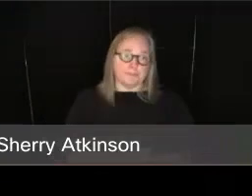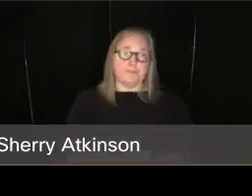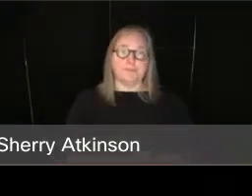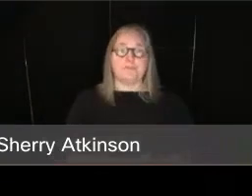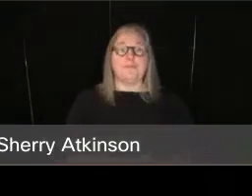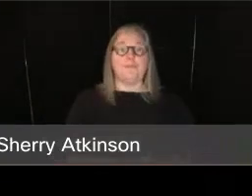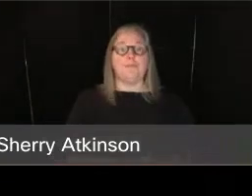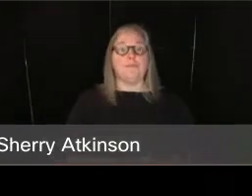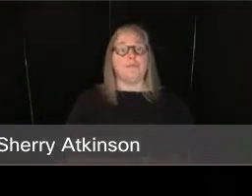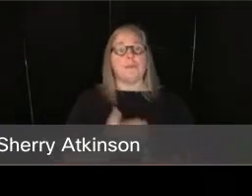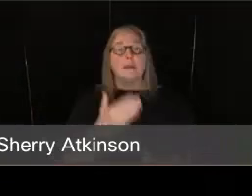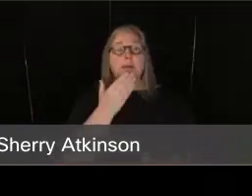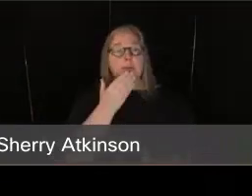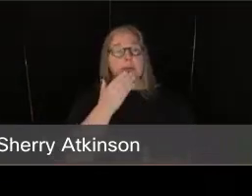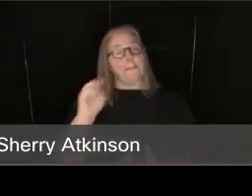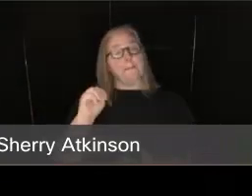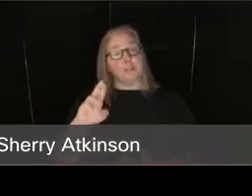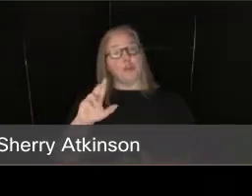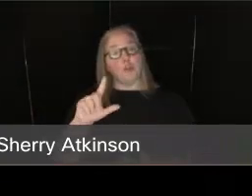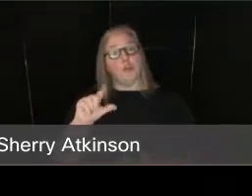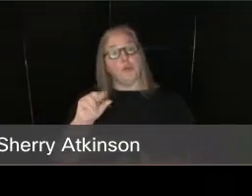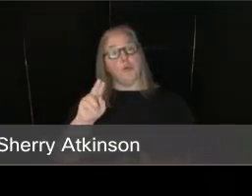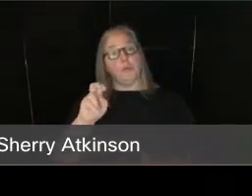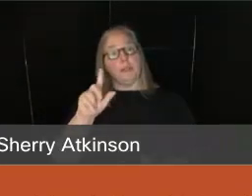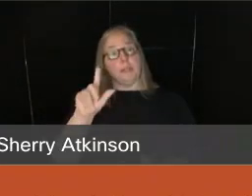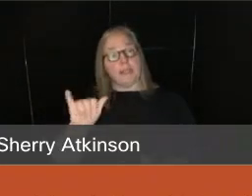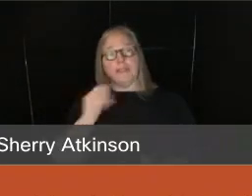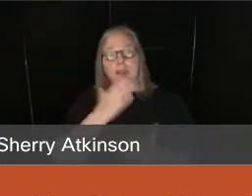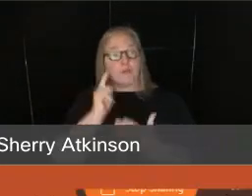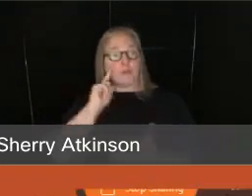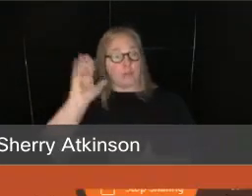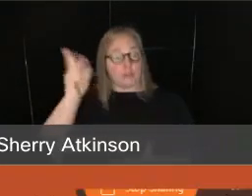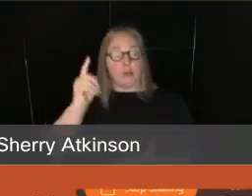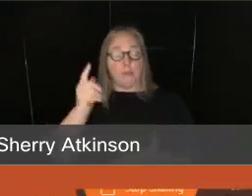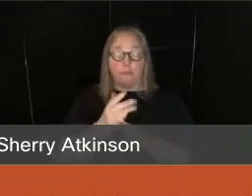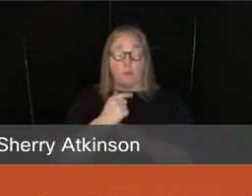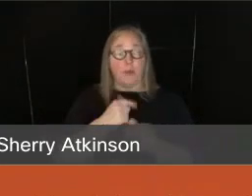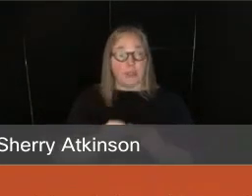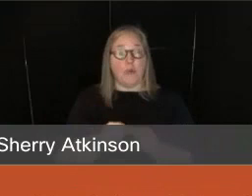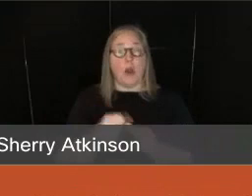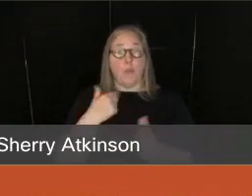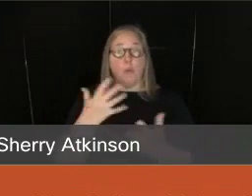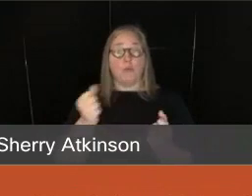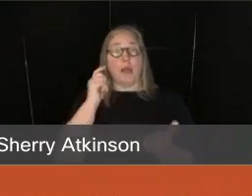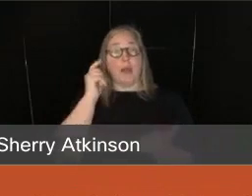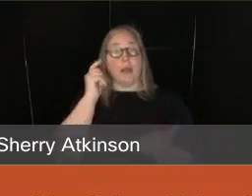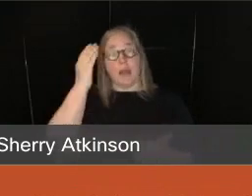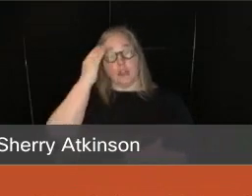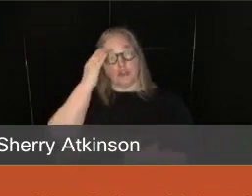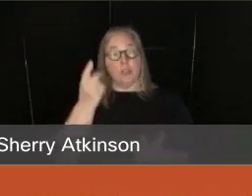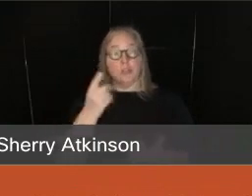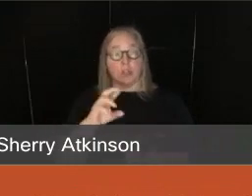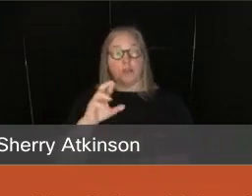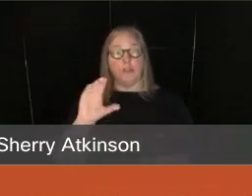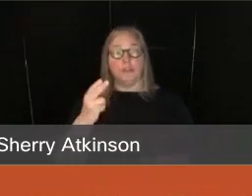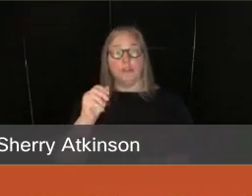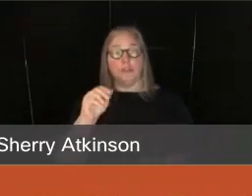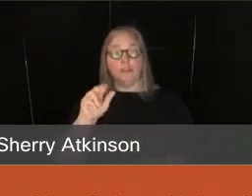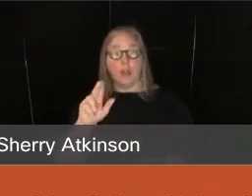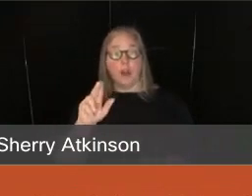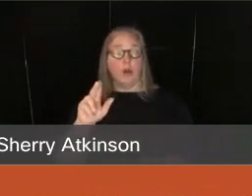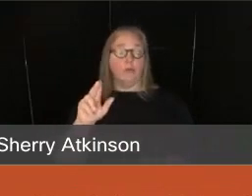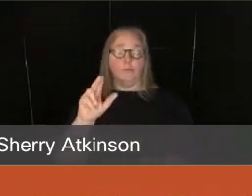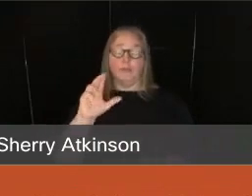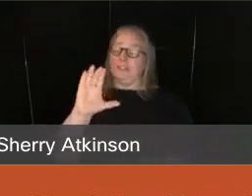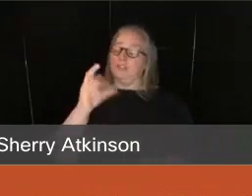Mr. Lubley, thank you for your presentation. Before we go any further, I want to acknowledge Dr. Chow Wu, who is a member of the Board of Education, who is also on the Spending